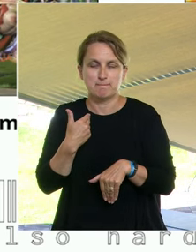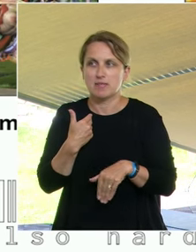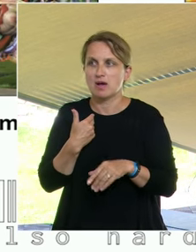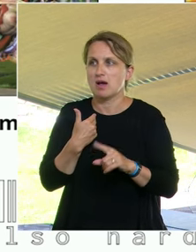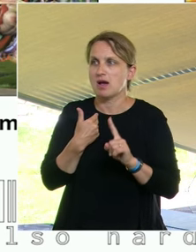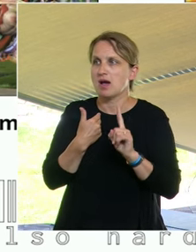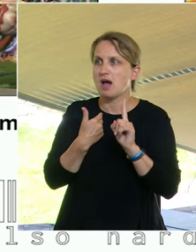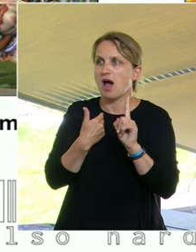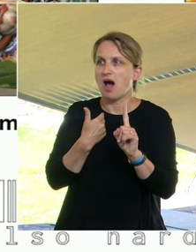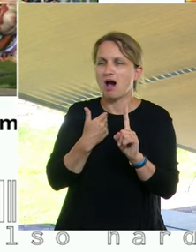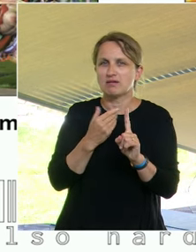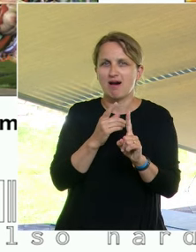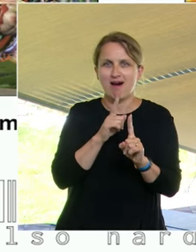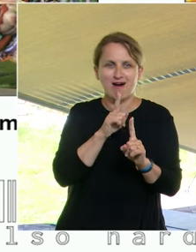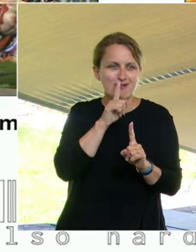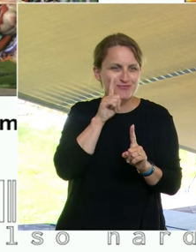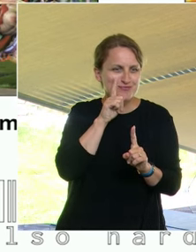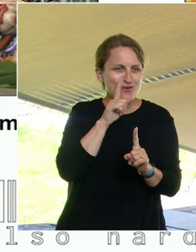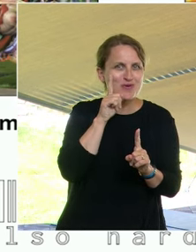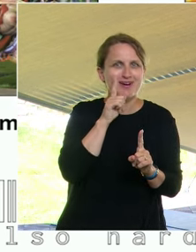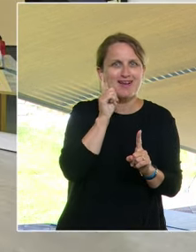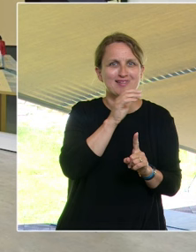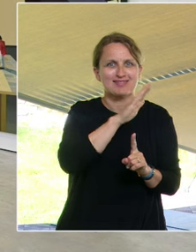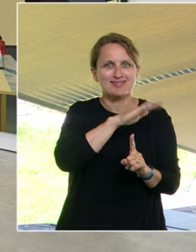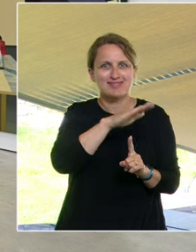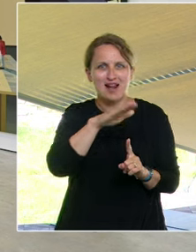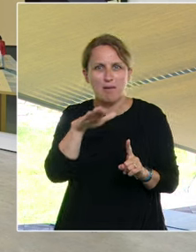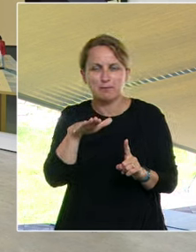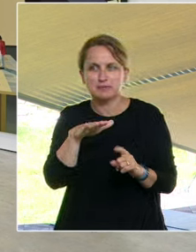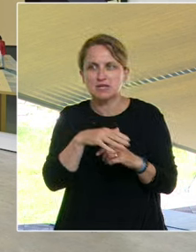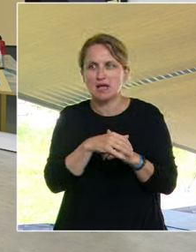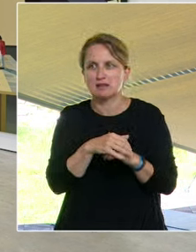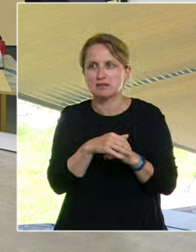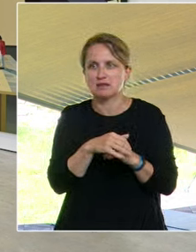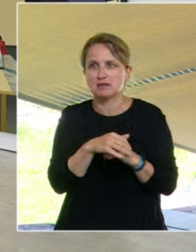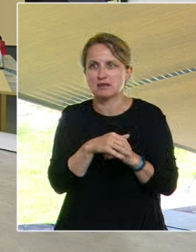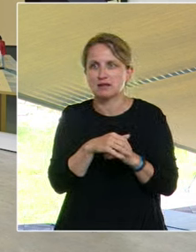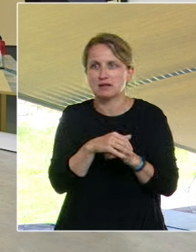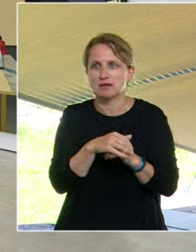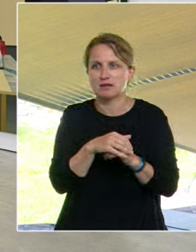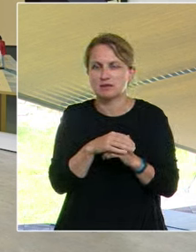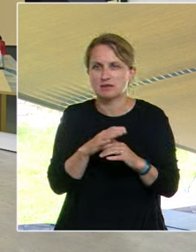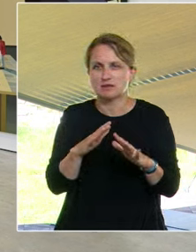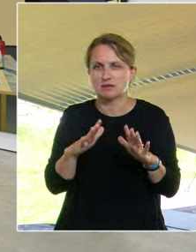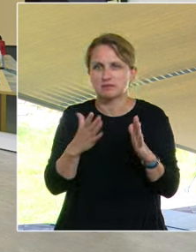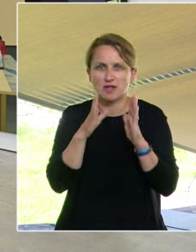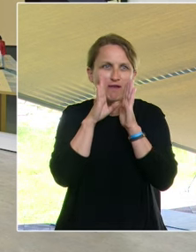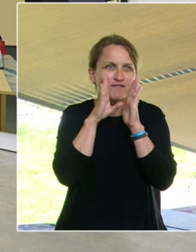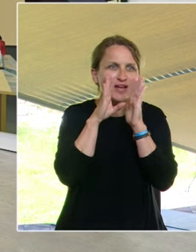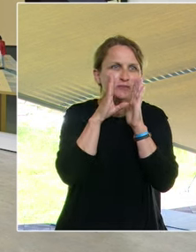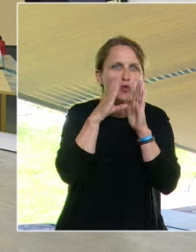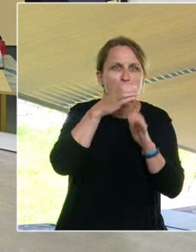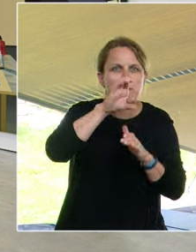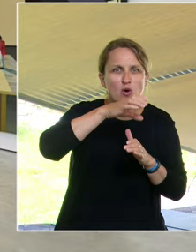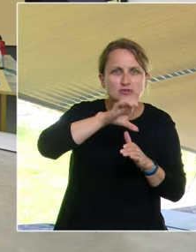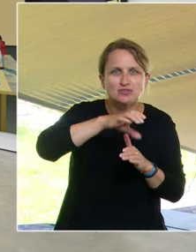like in the teenage years of the NFTs, where it's more closer to collecting like baseball cards or digital